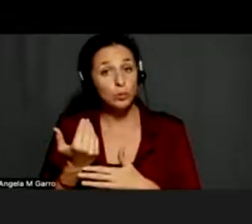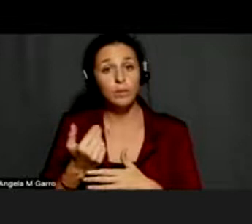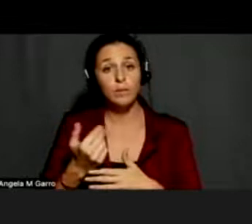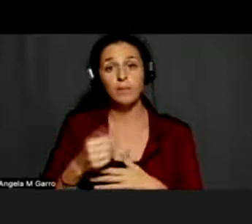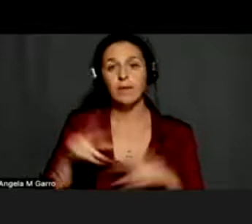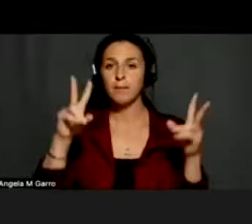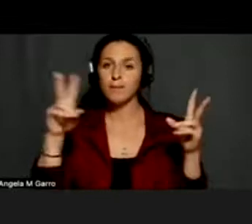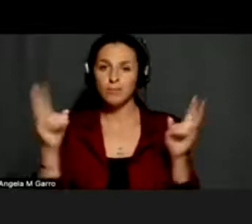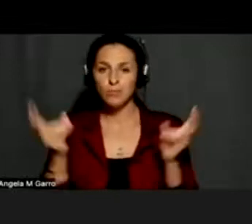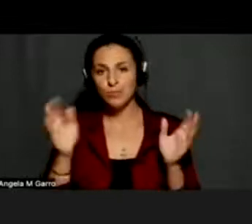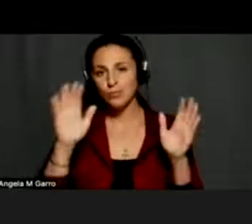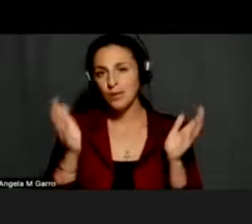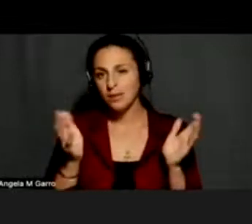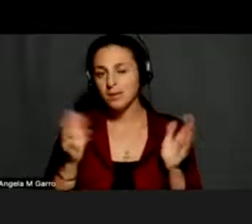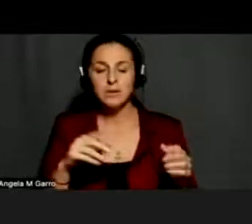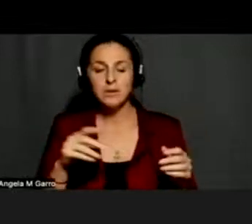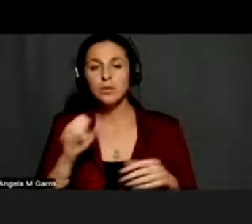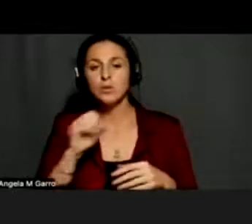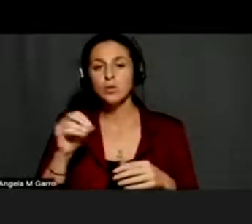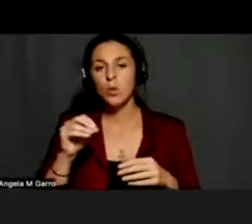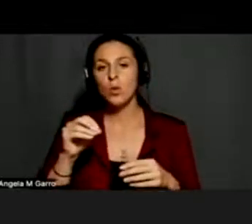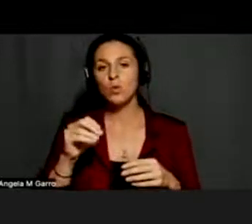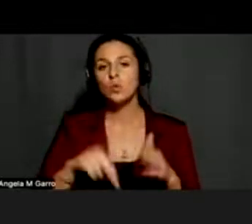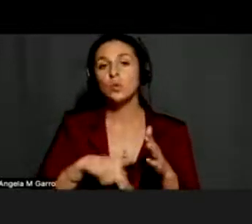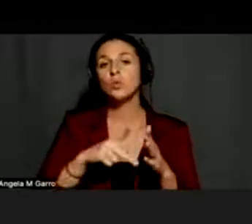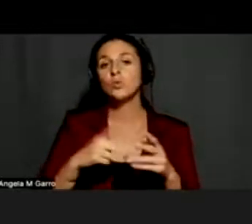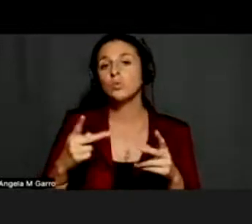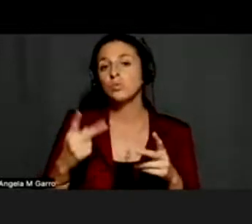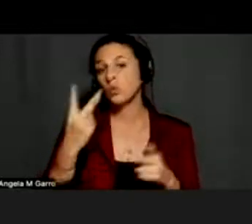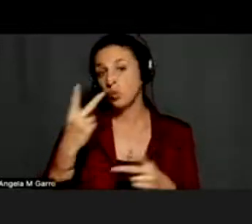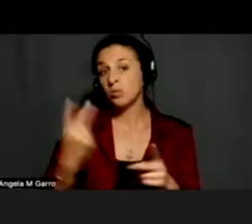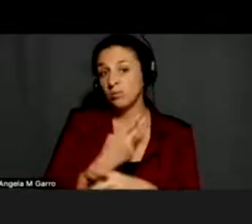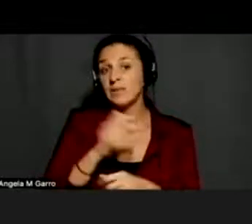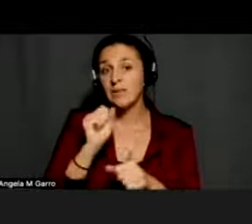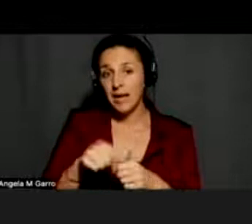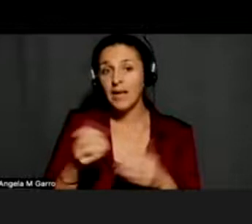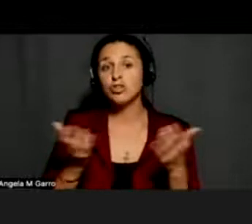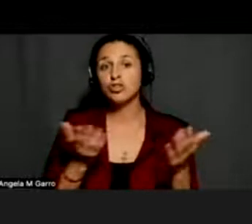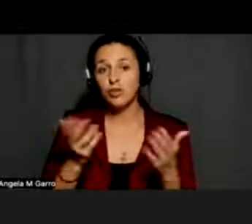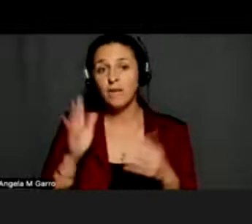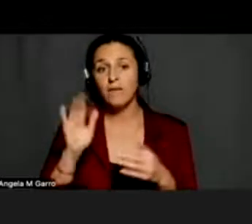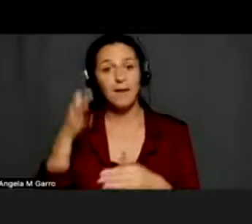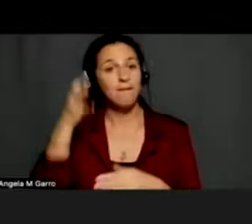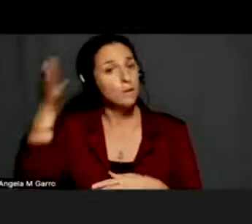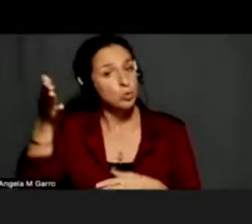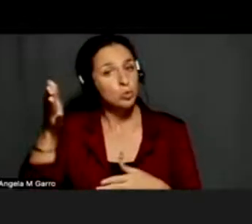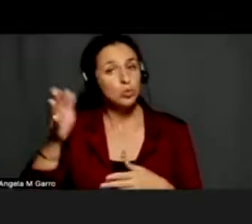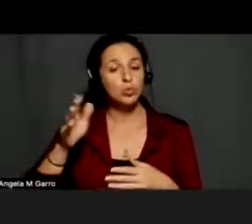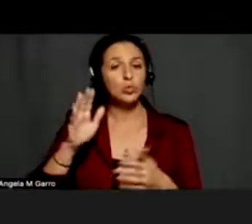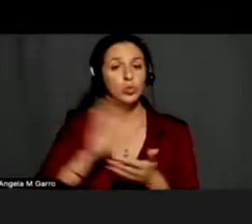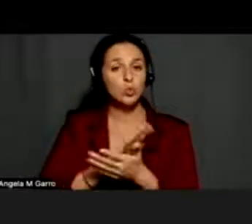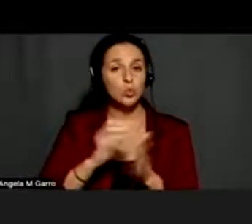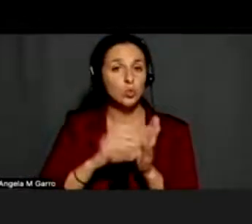parentheses, so that twice the number of students currently served by College Park be served by the future school. In our